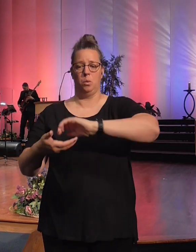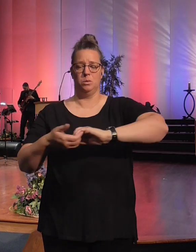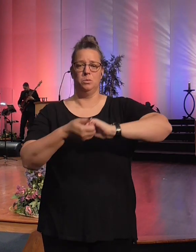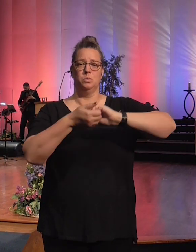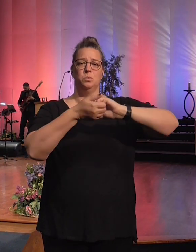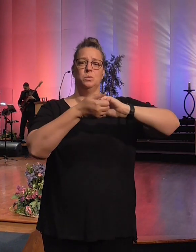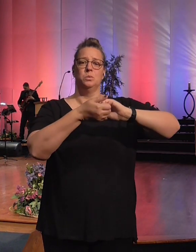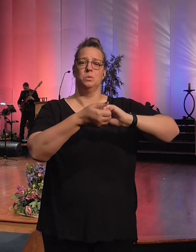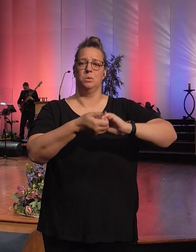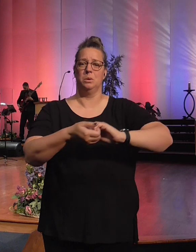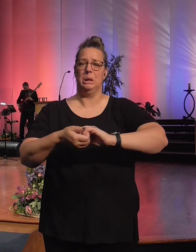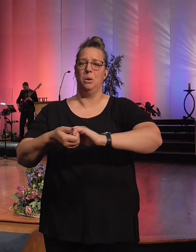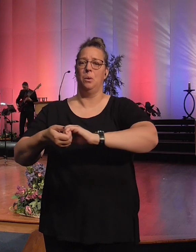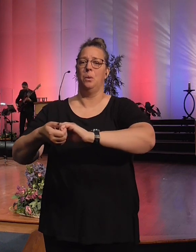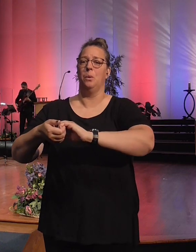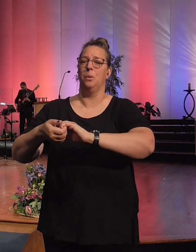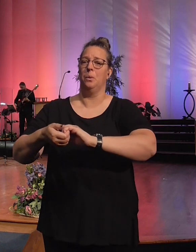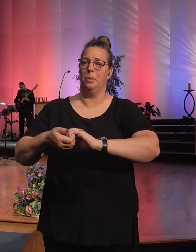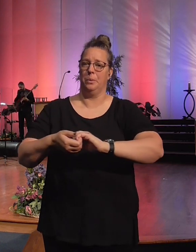hold.